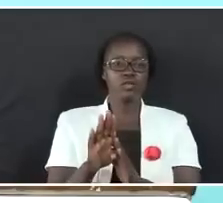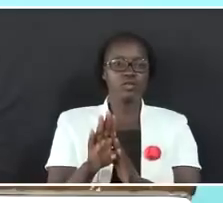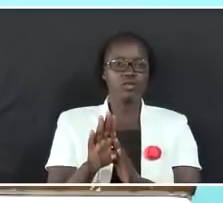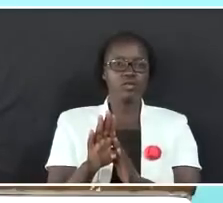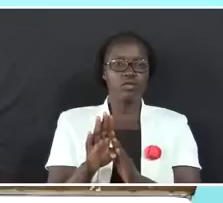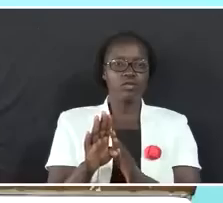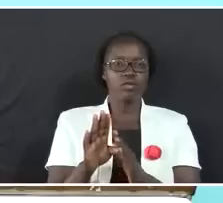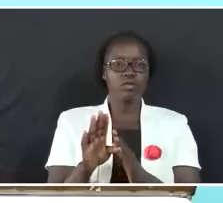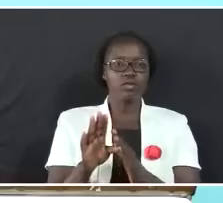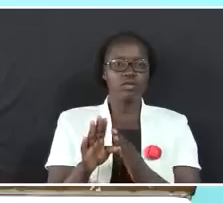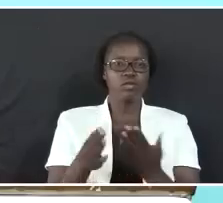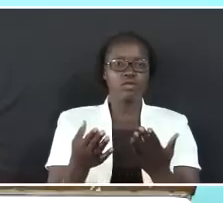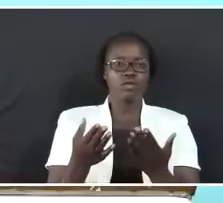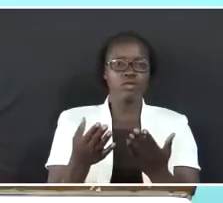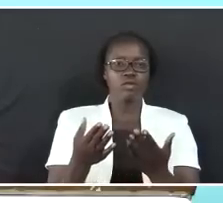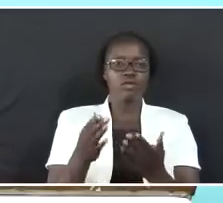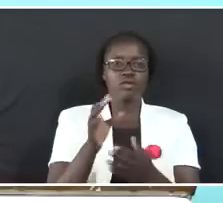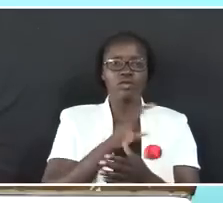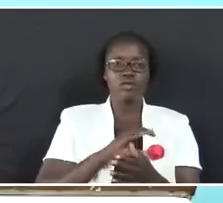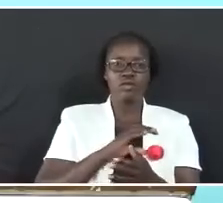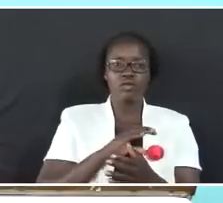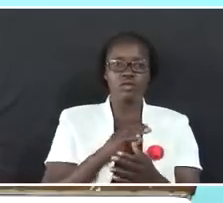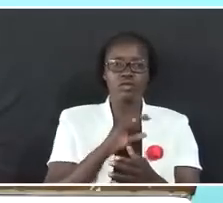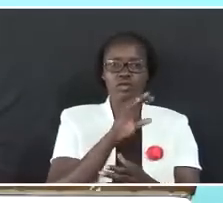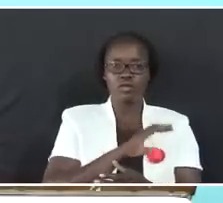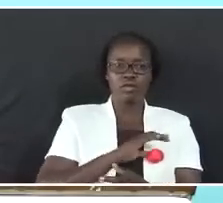fireproof character.